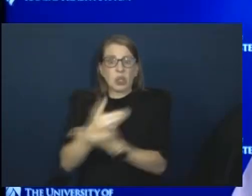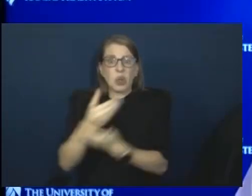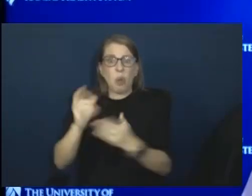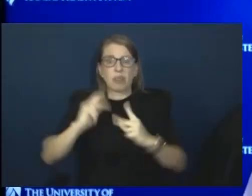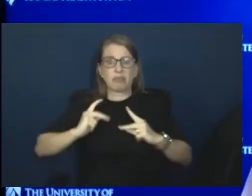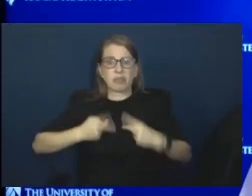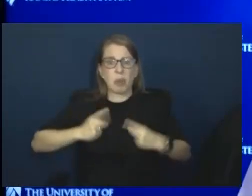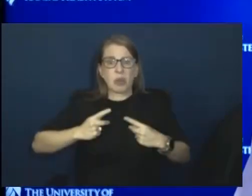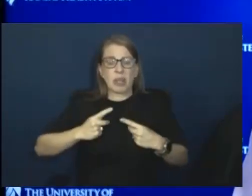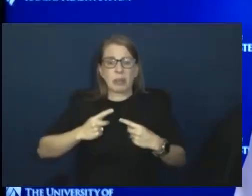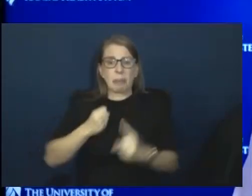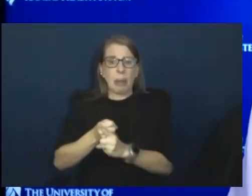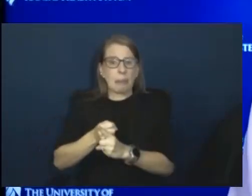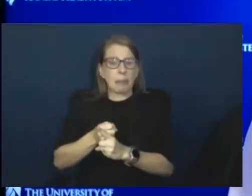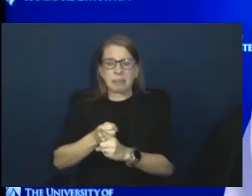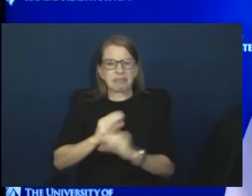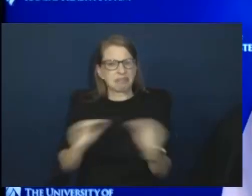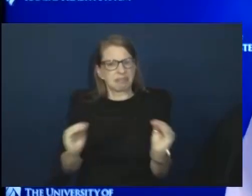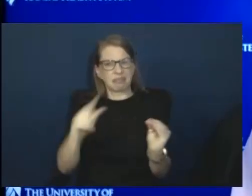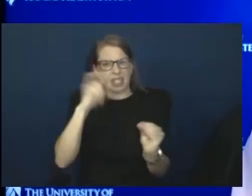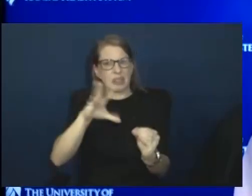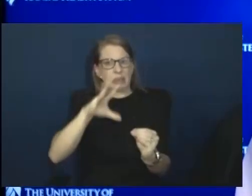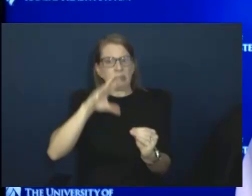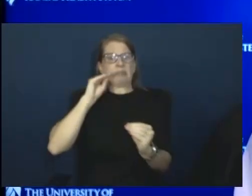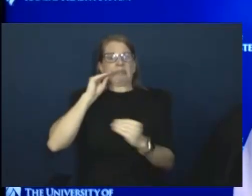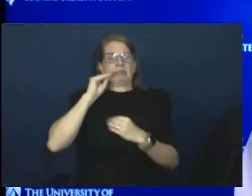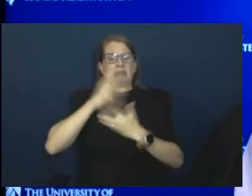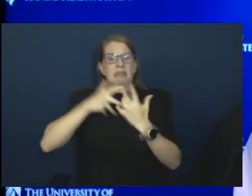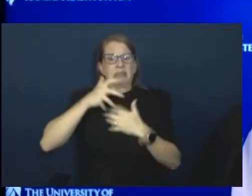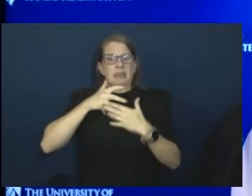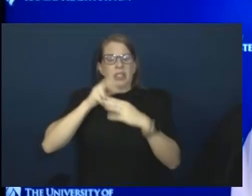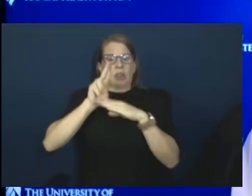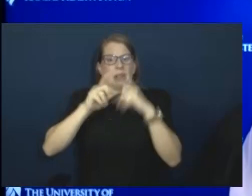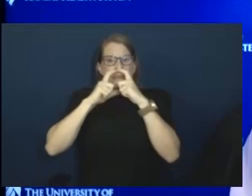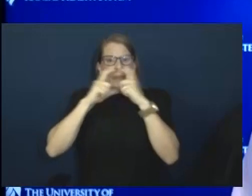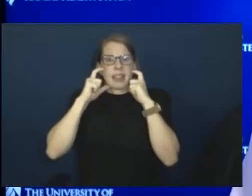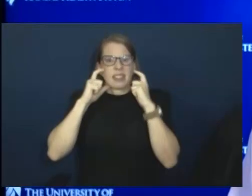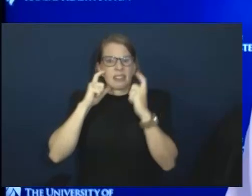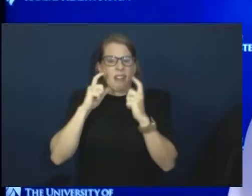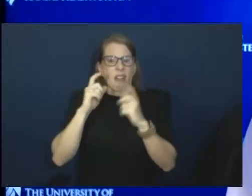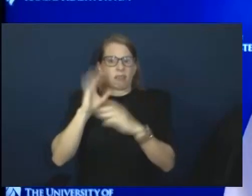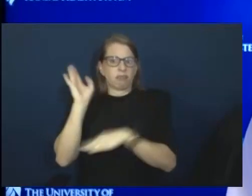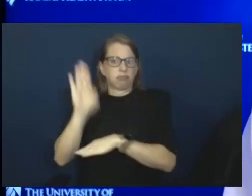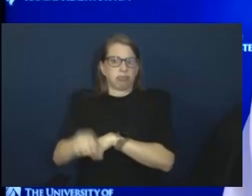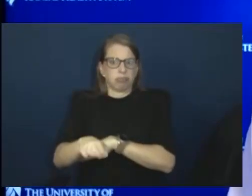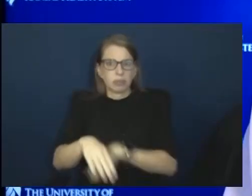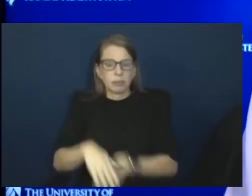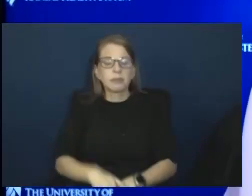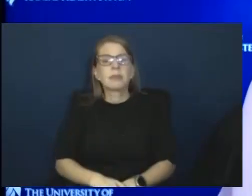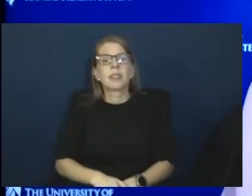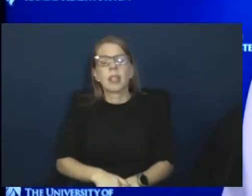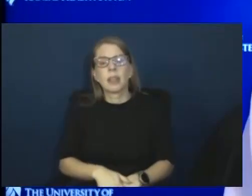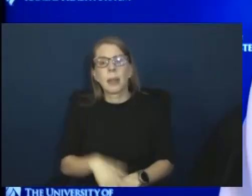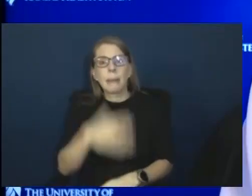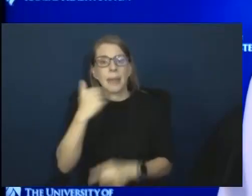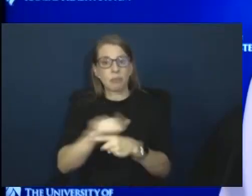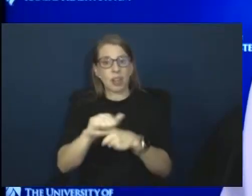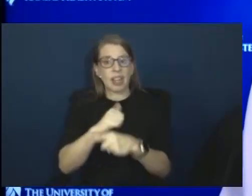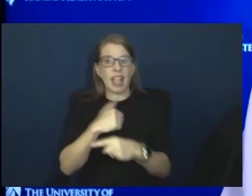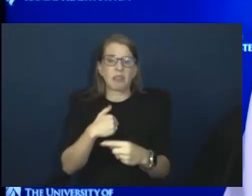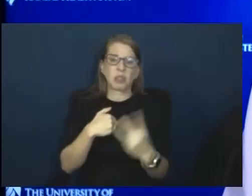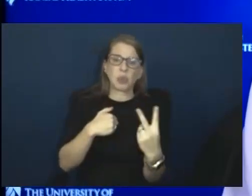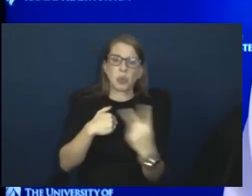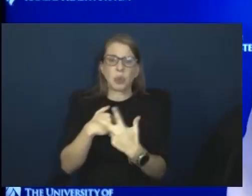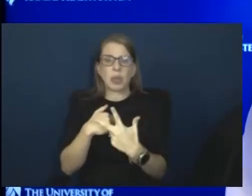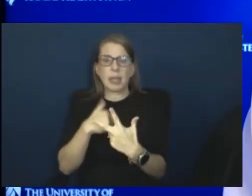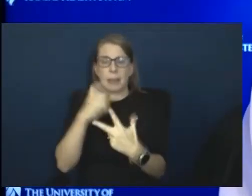infections because they're breathing in and using those masks all the time. So I think the best guidance is to continue to have 2 or 3 masks so that you can